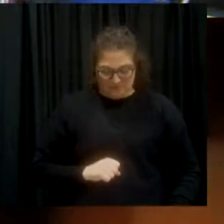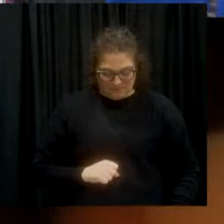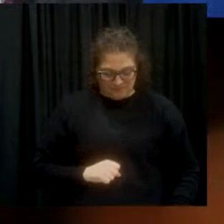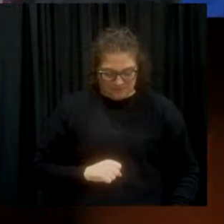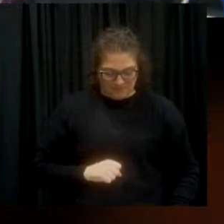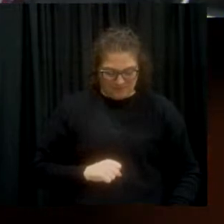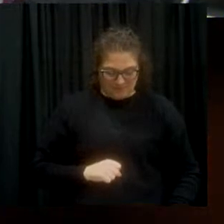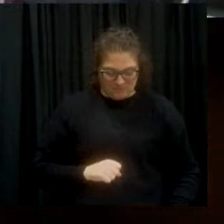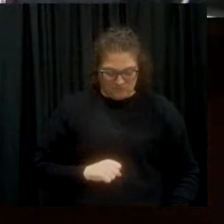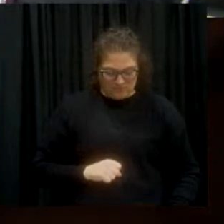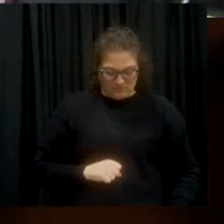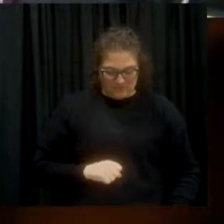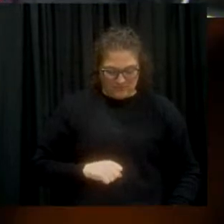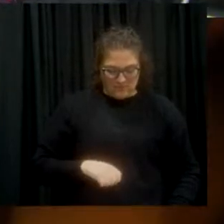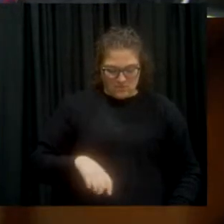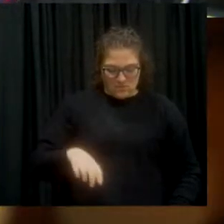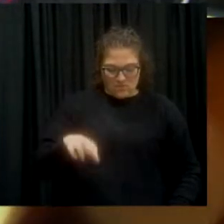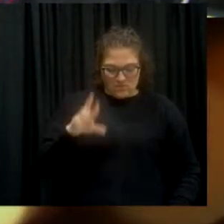Montero.